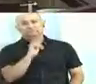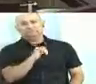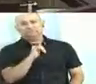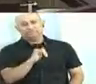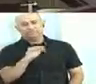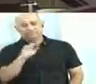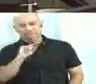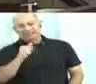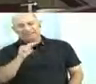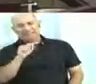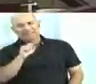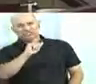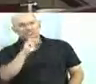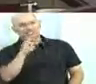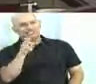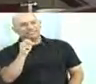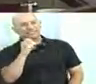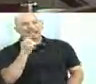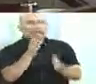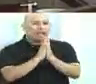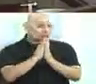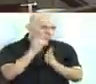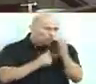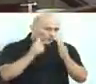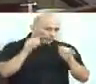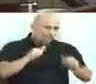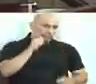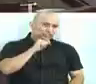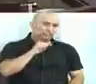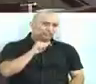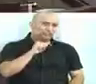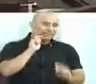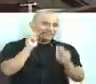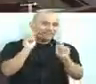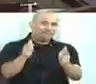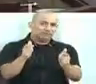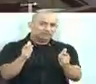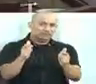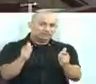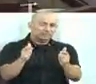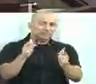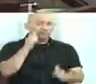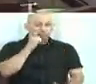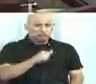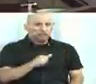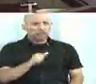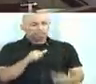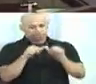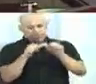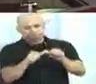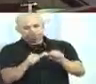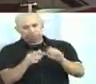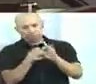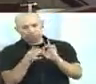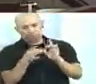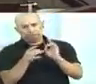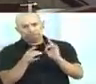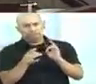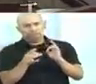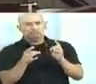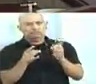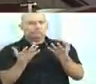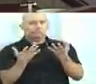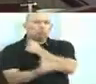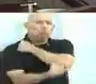Mahalia Jackson asked, what can she give? And she went on to say, as poor as